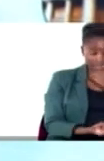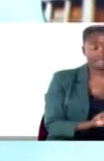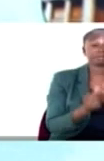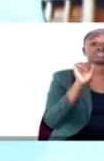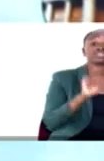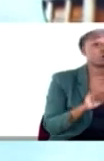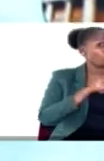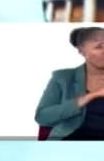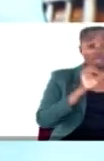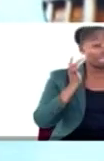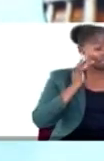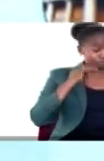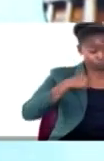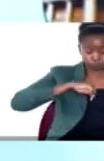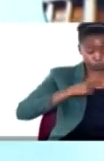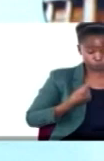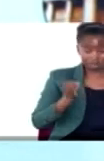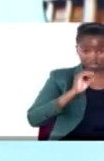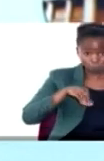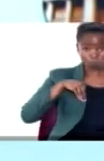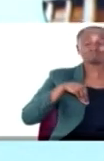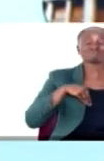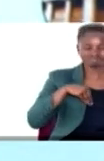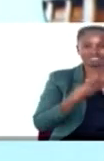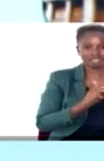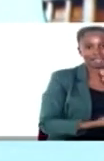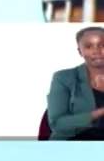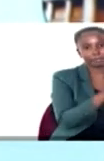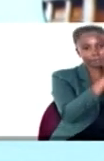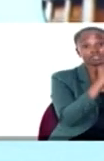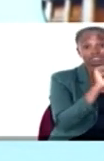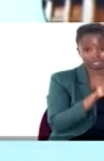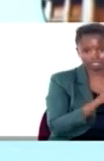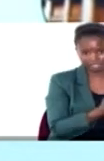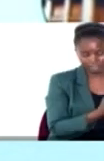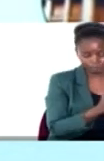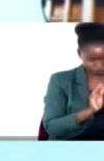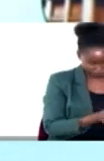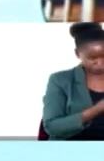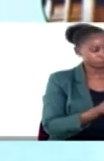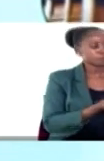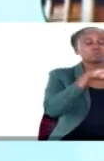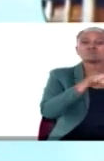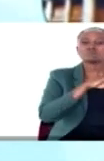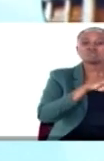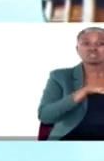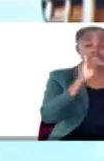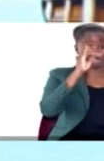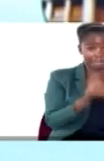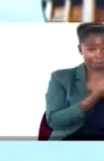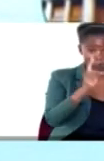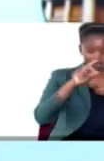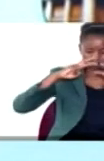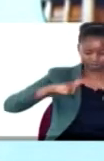do something to end up in this worst-case scenario. The researchers also pointed to the second scenario, which they